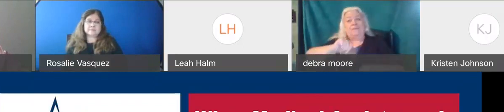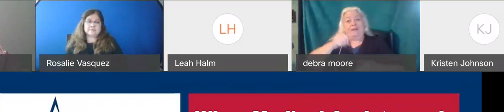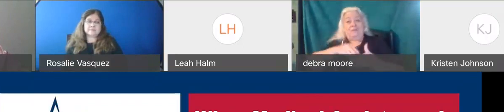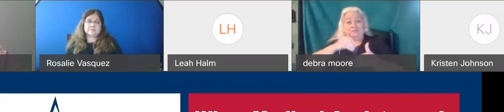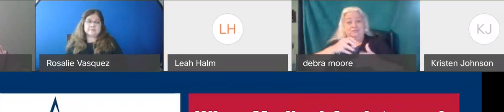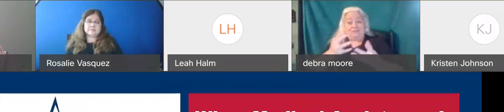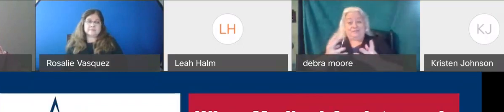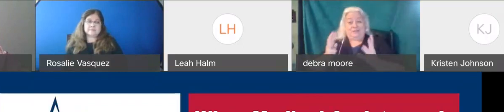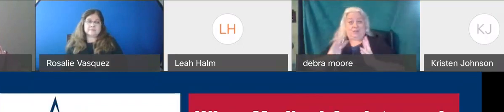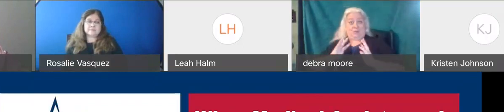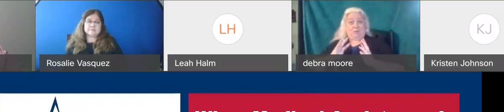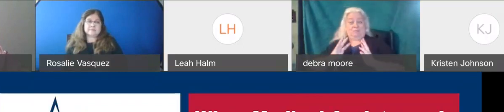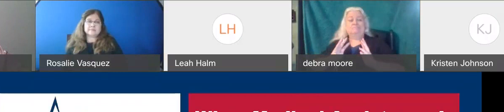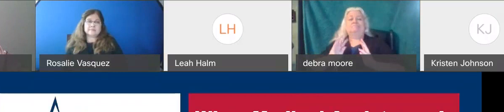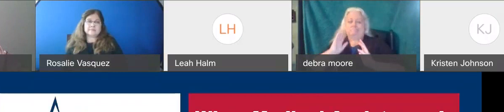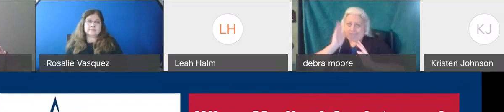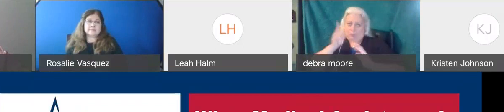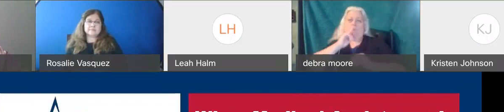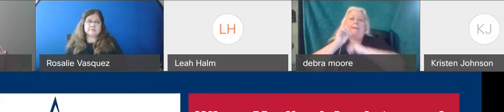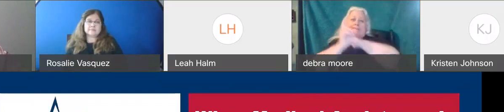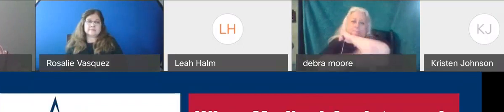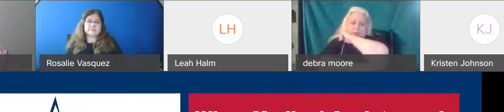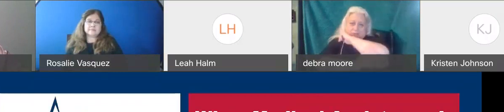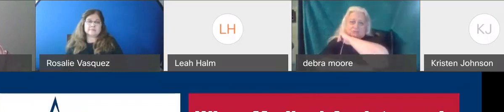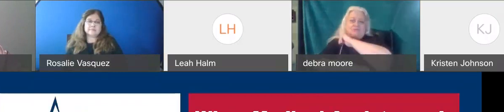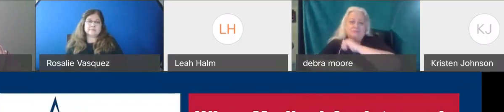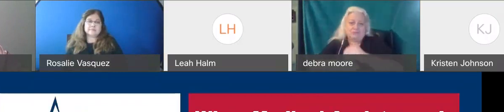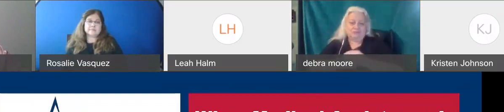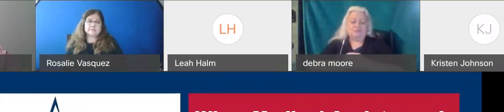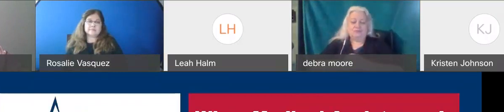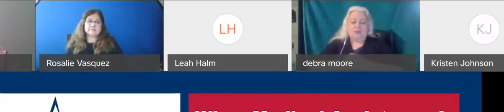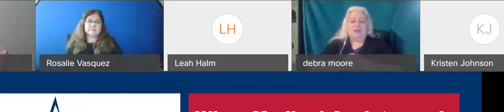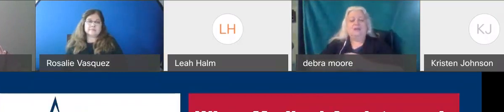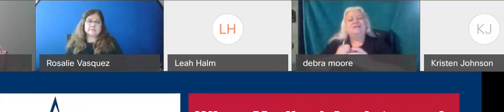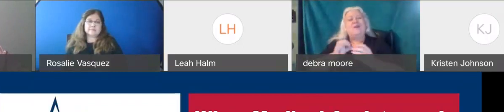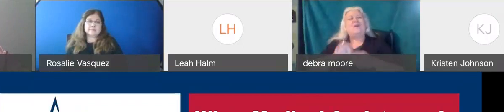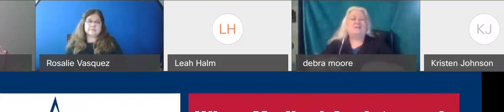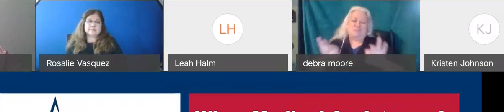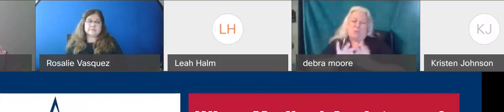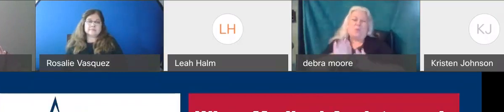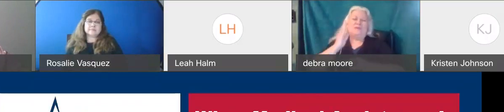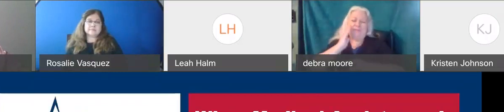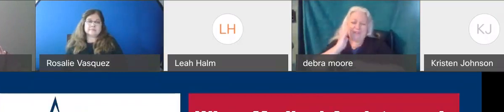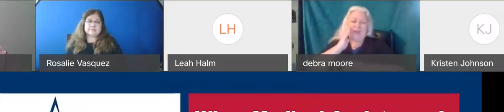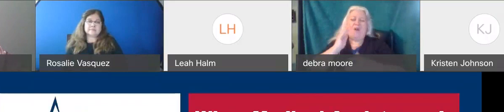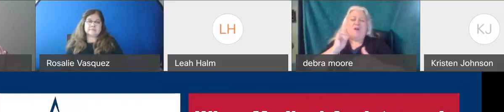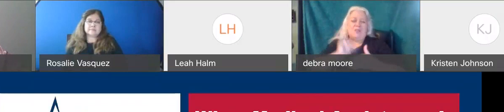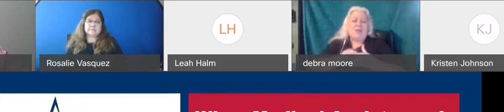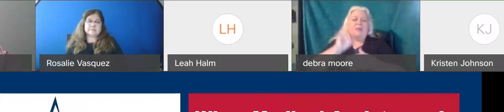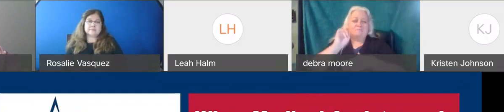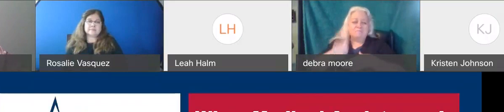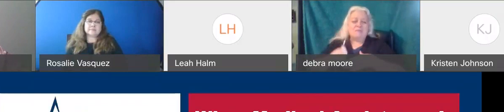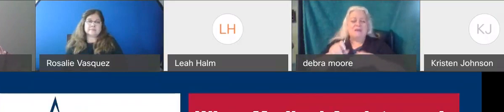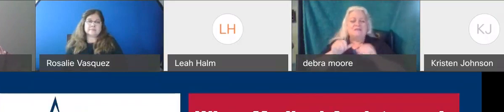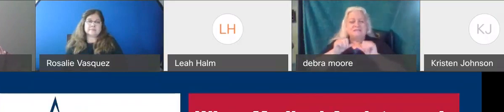the discretion of the law officers. And it's important to note that they must remain at